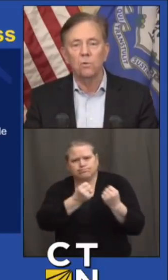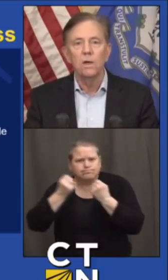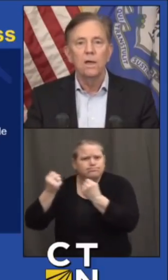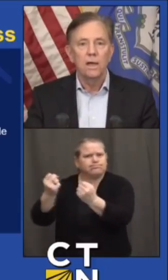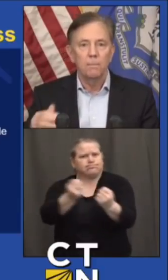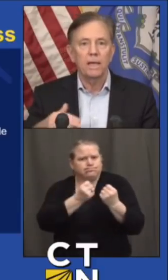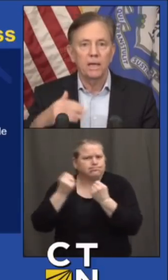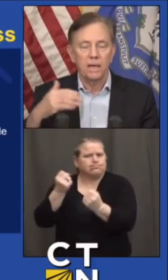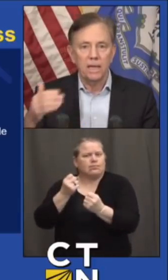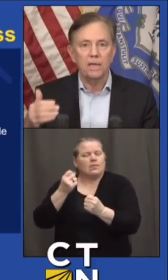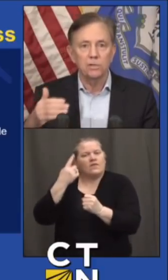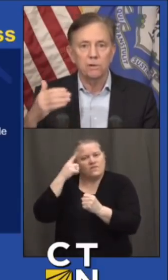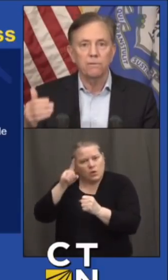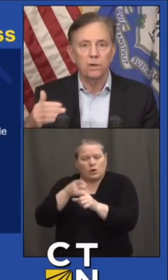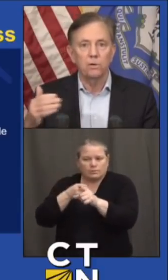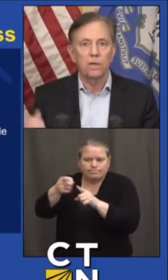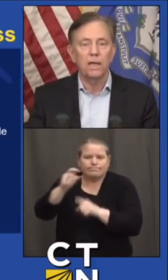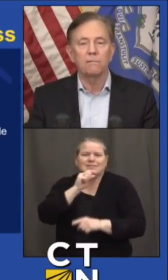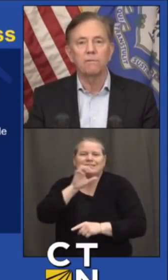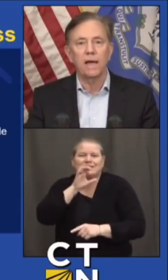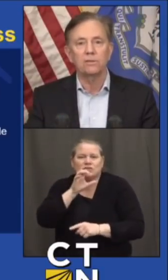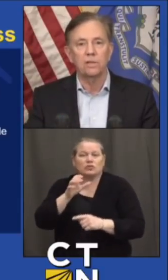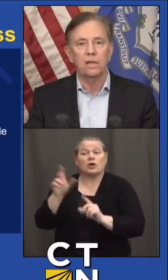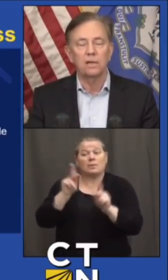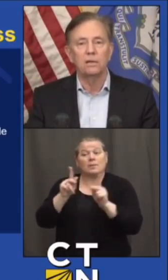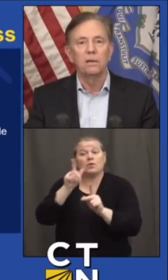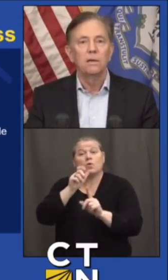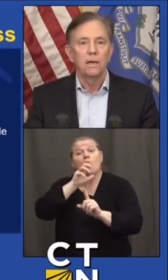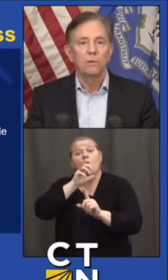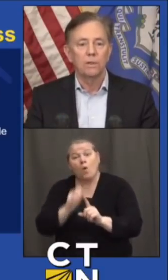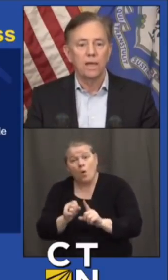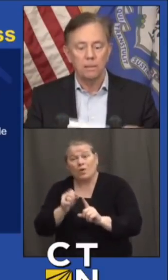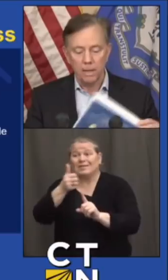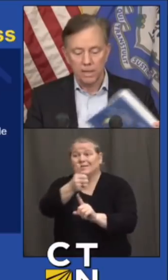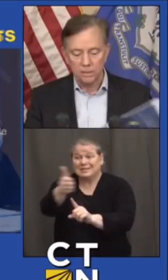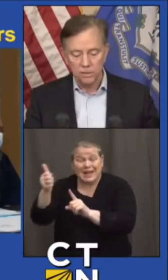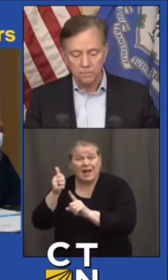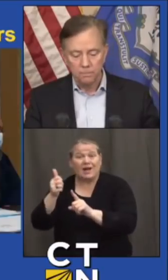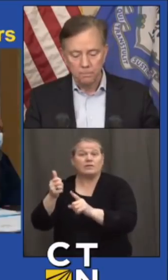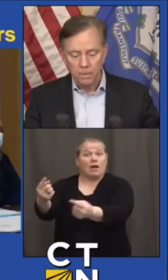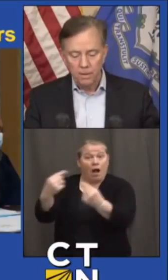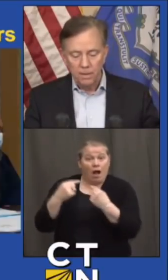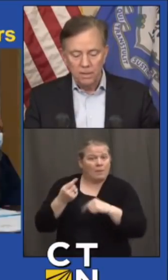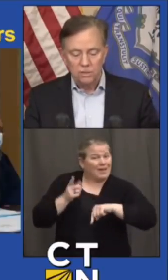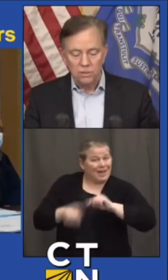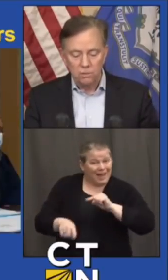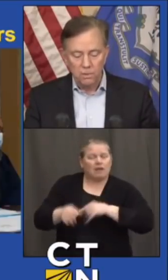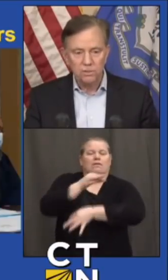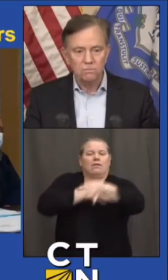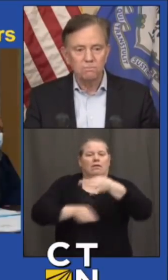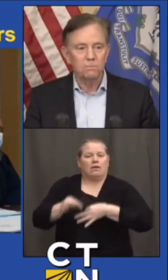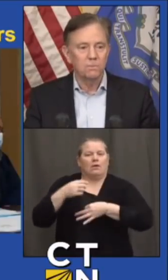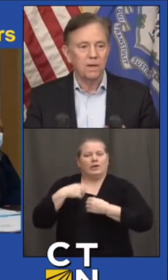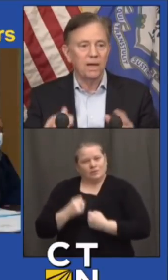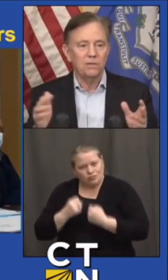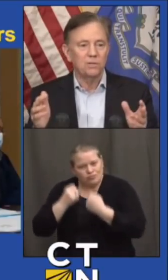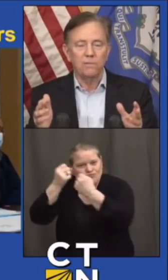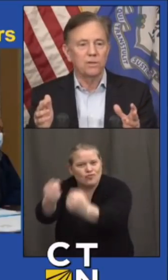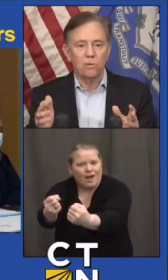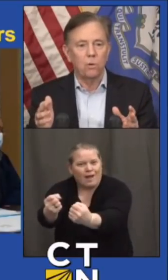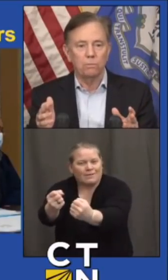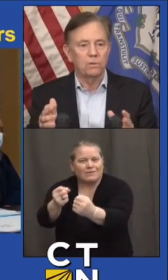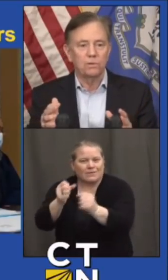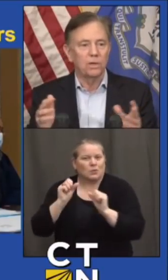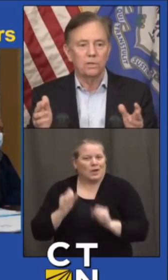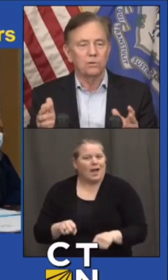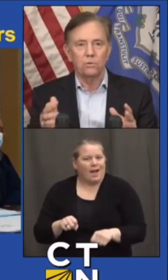to you and making it easier for you to get vaccinated and what that means. So this, I just love